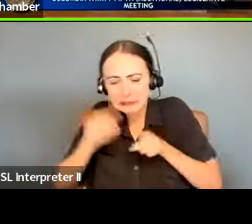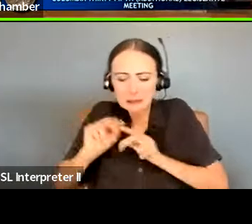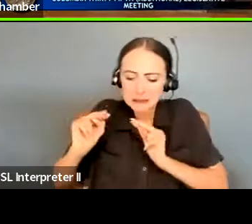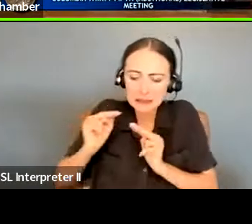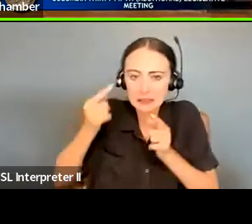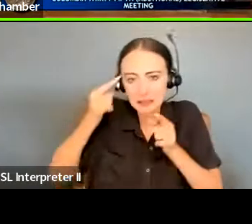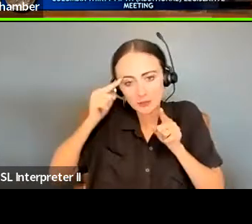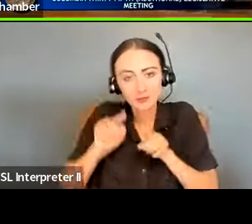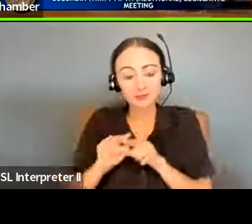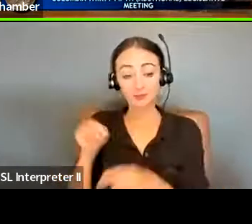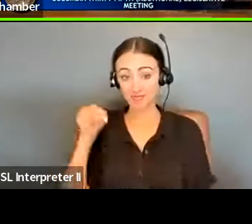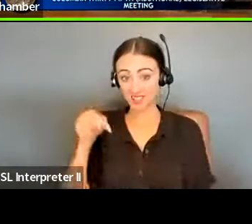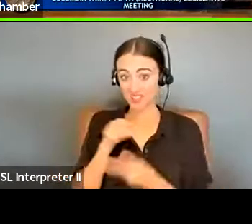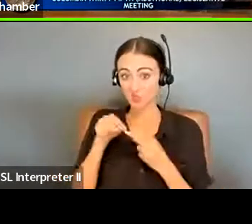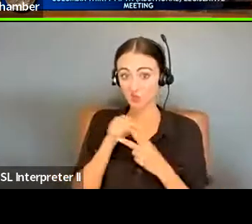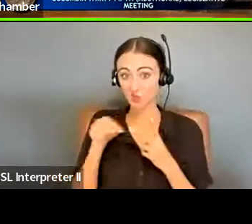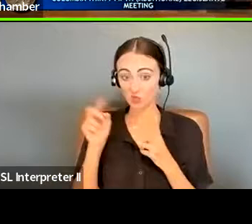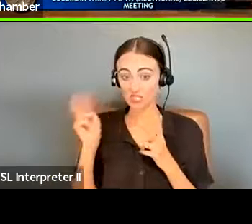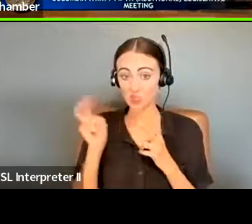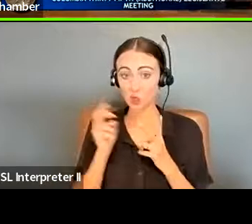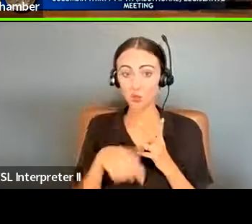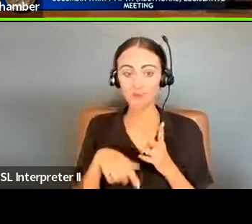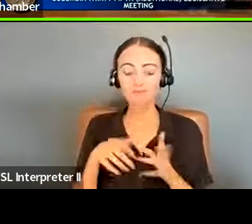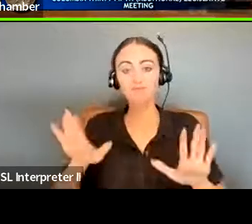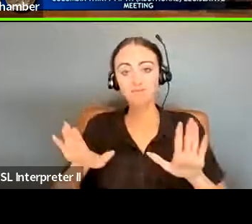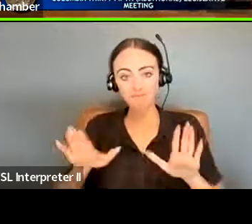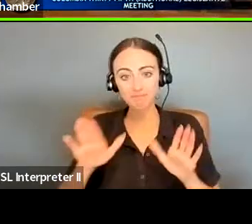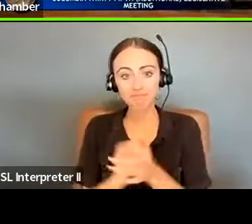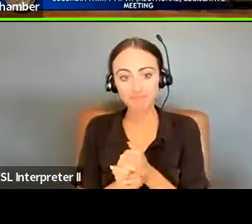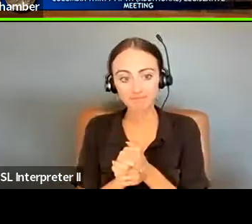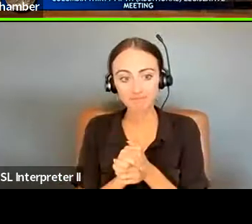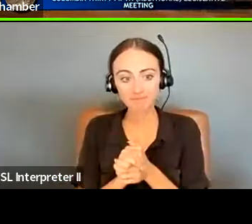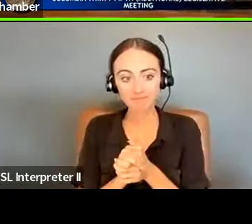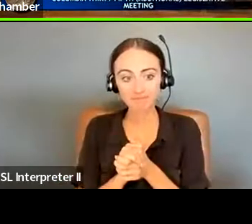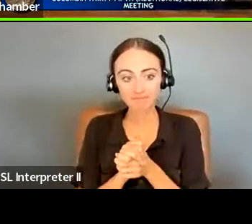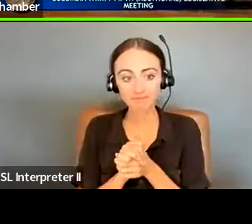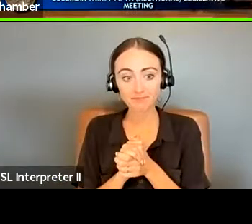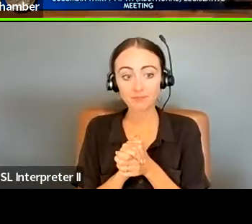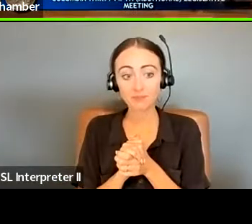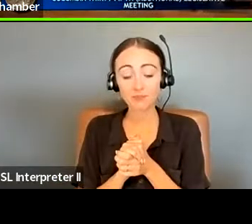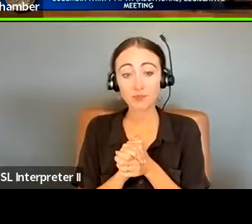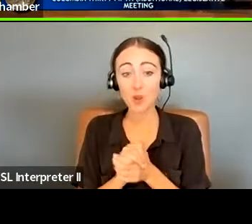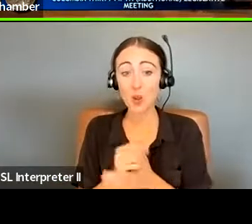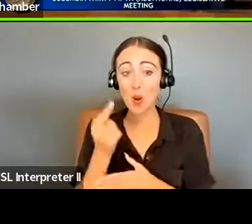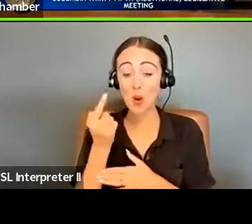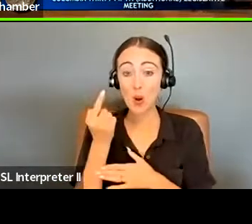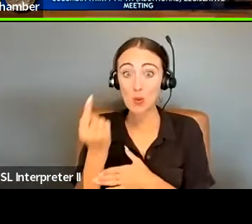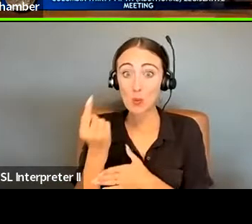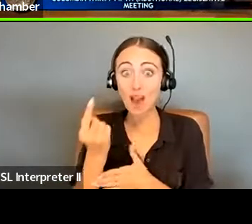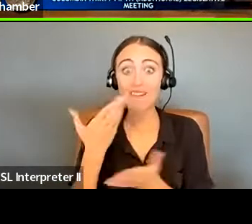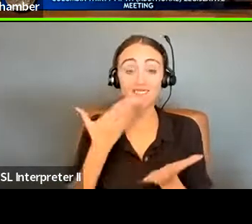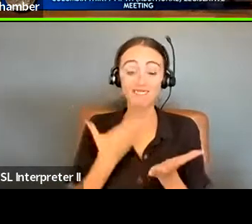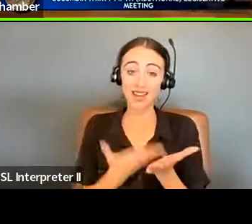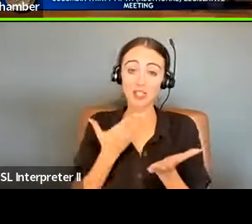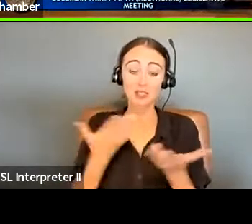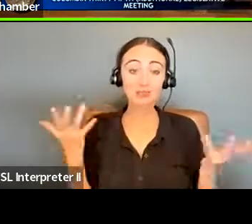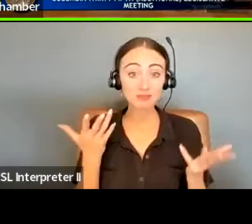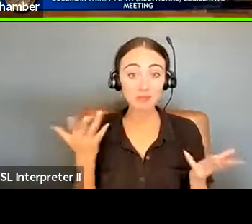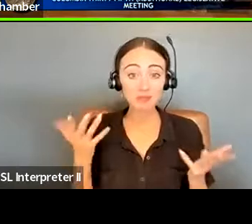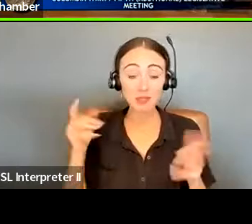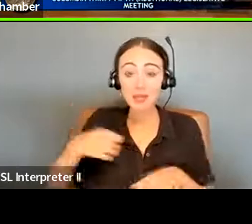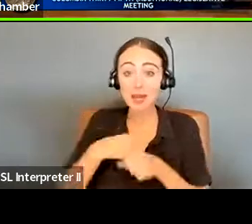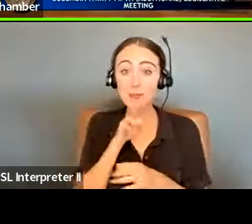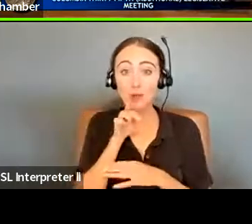on these 2 issues. So here's the thing. The one big factor is we need to